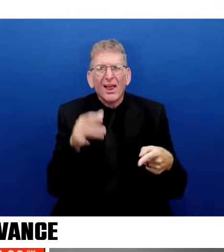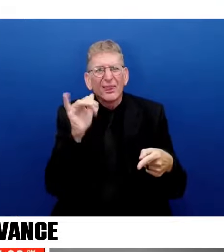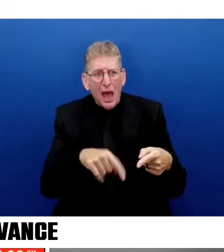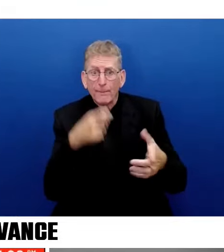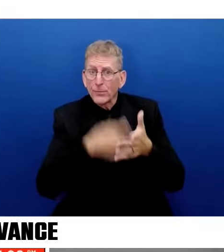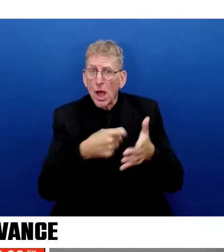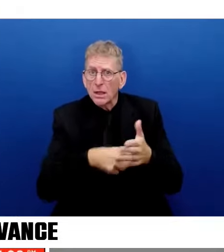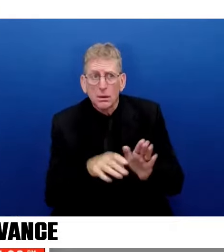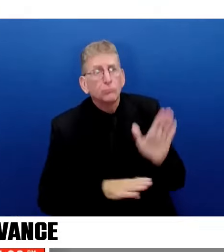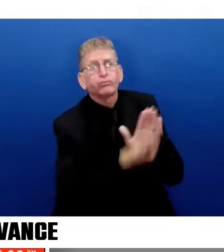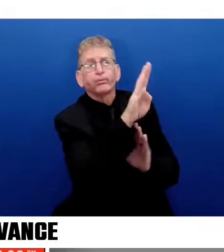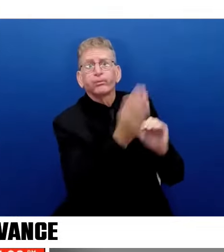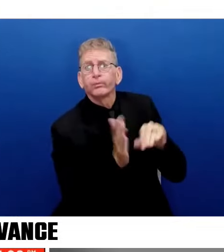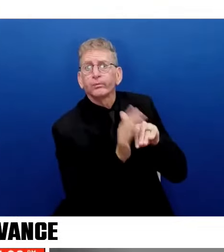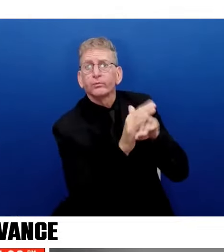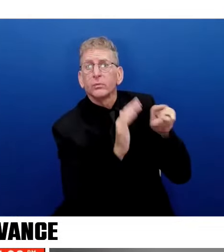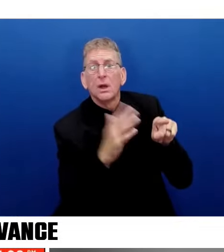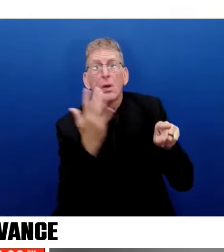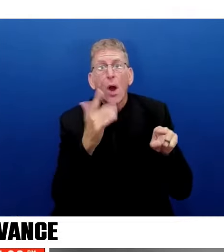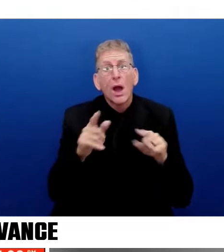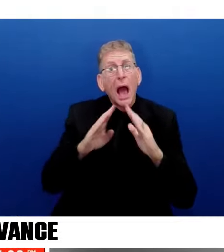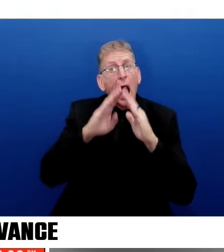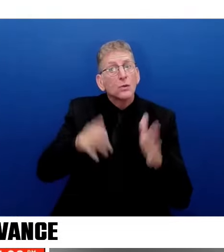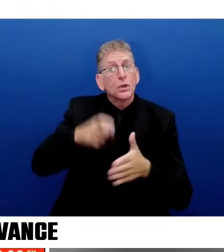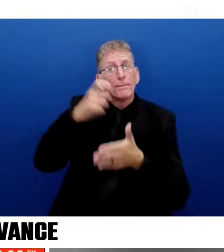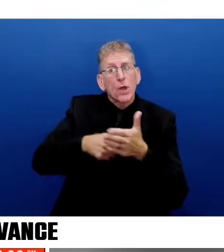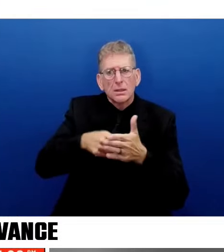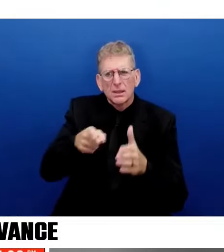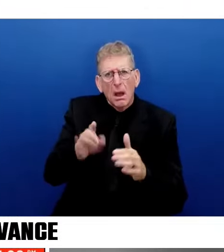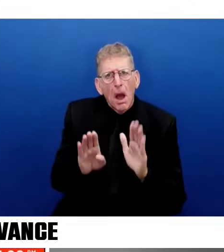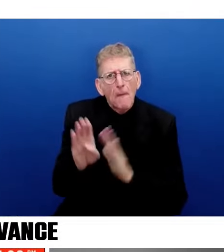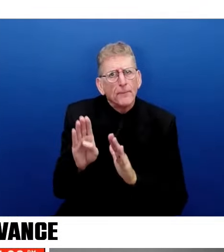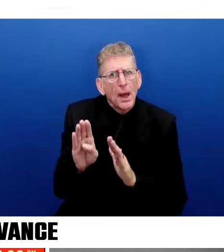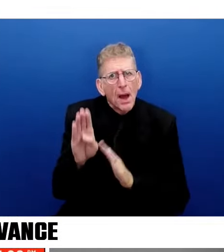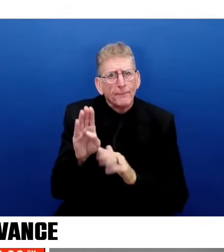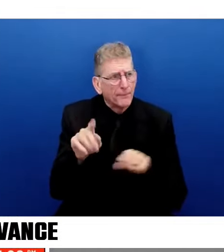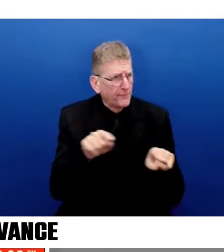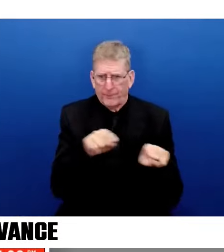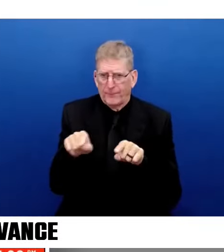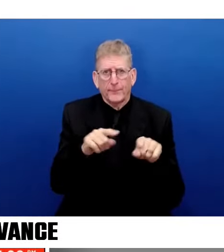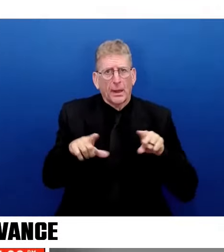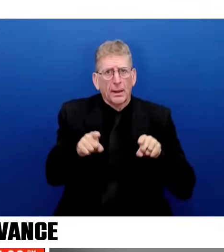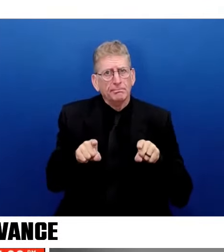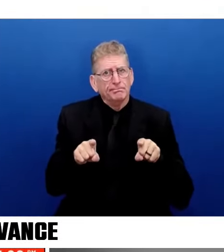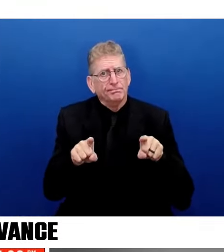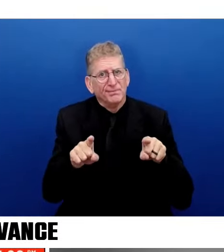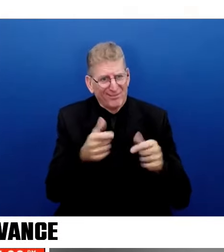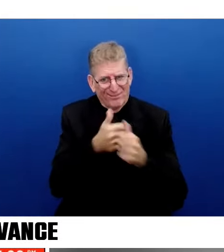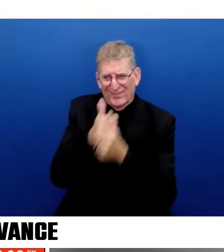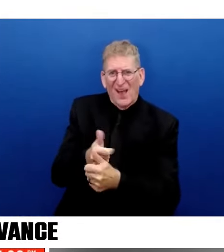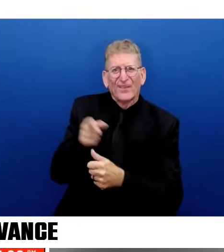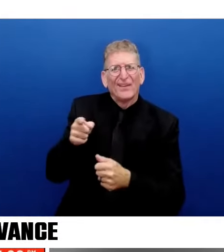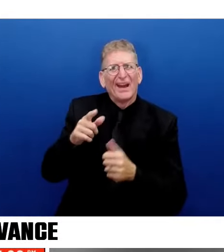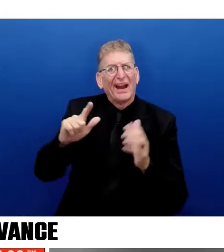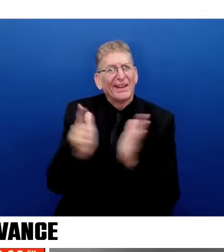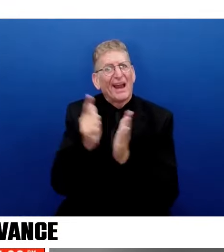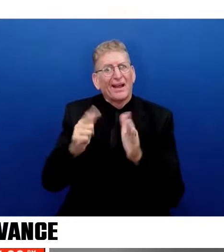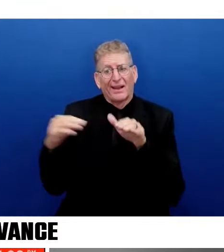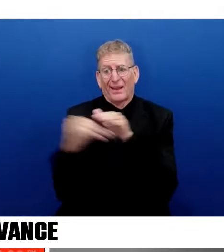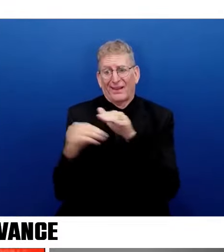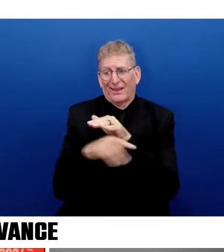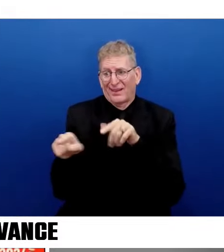home prices that have happened right alongside massive increases in illegal alien populations under Kamala